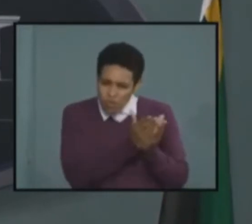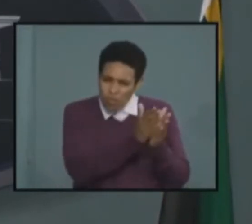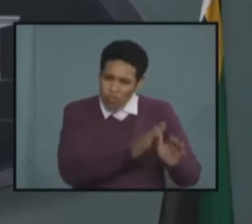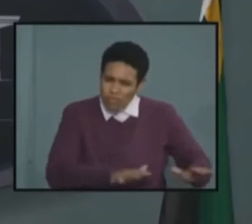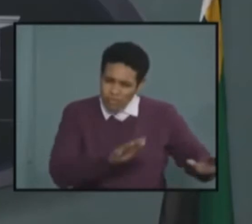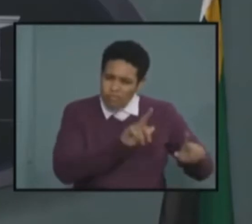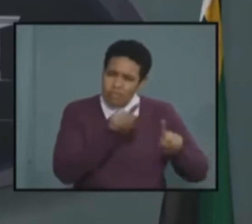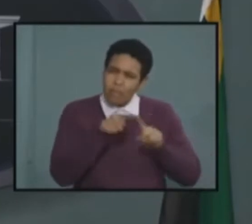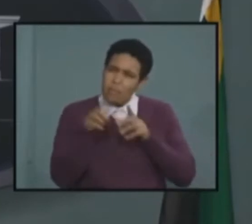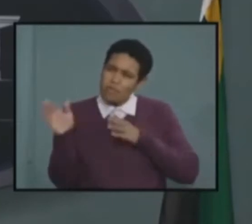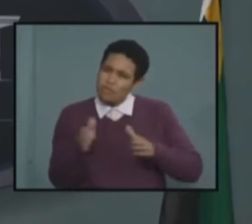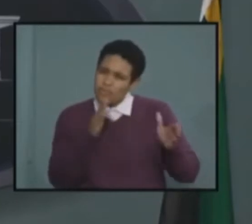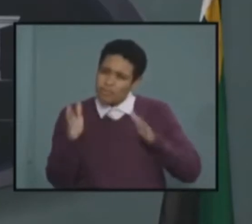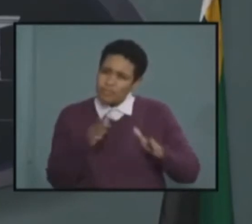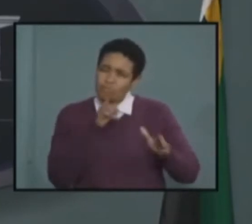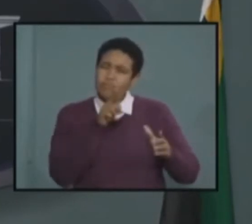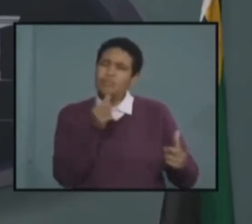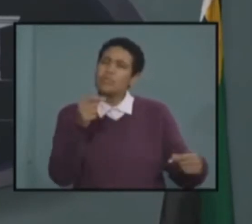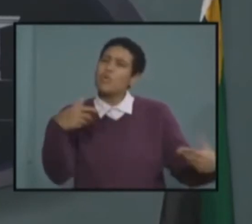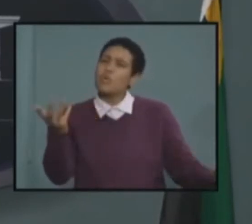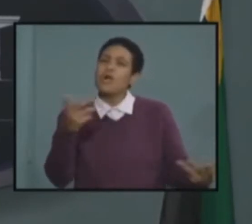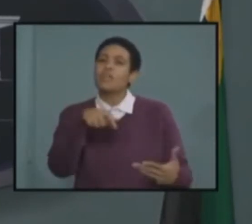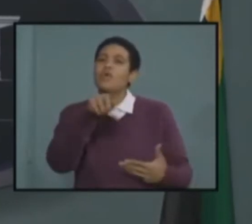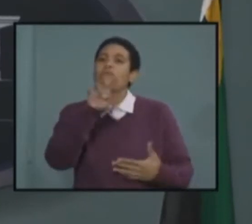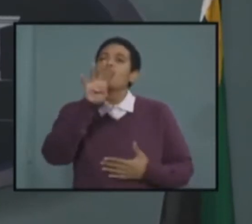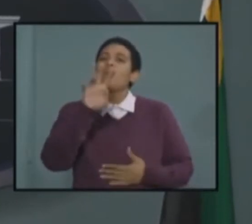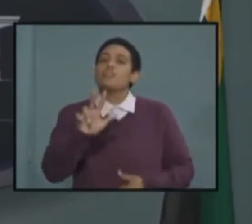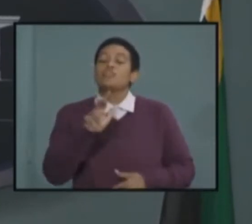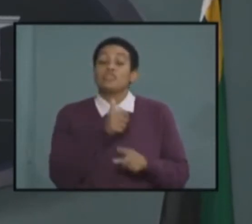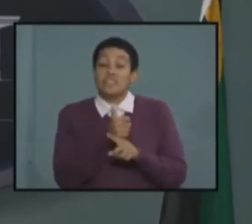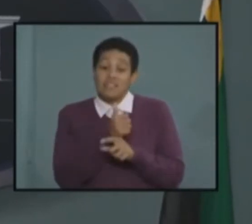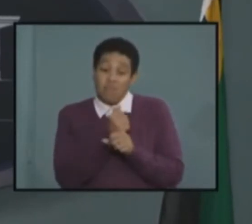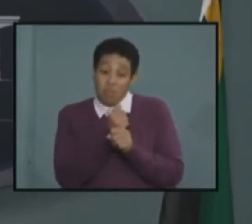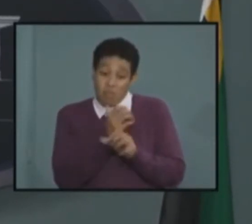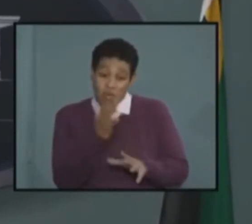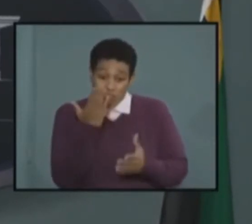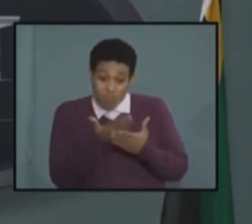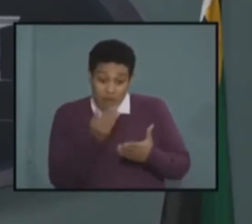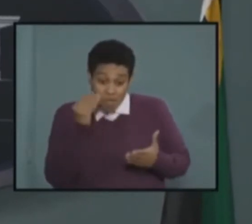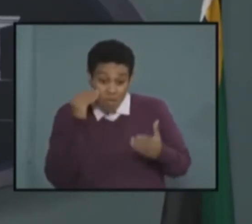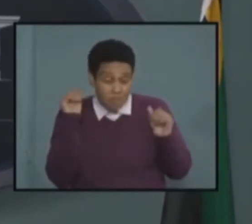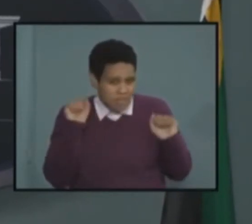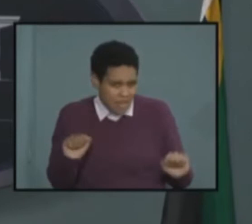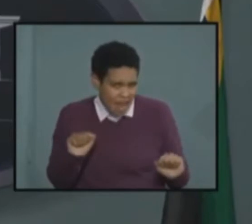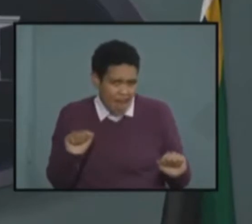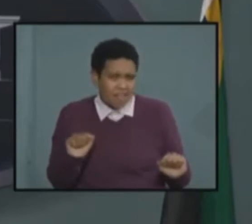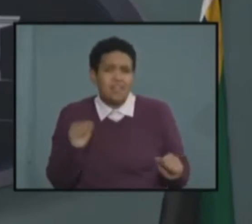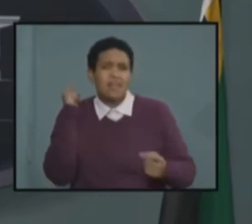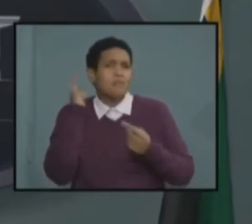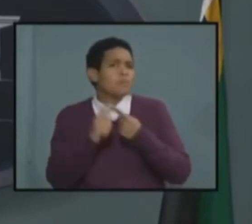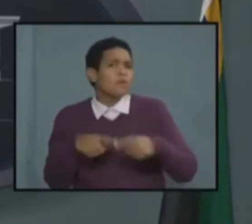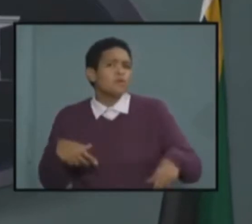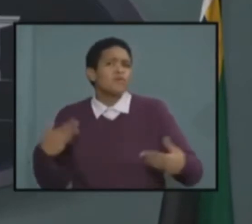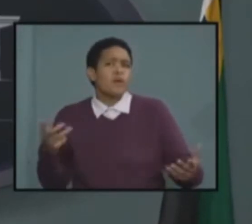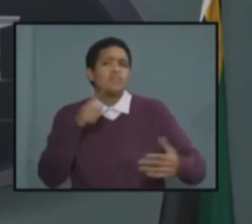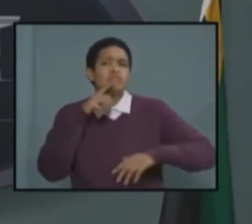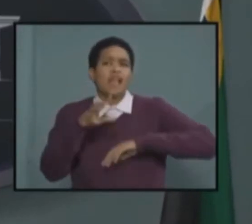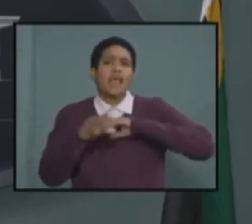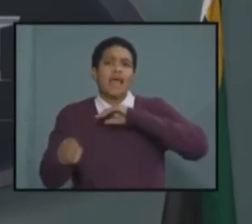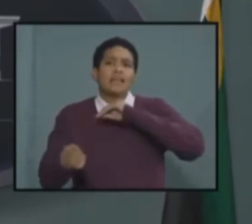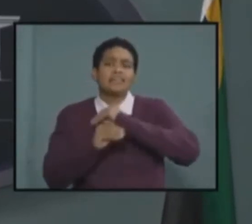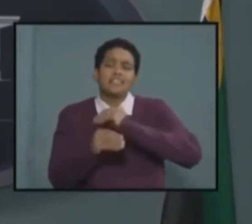arrangements to bring those 43 workers home, as well as an additional